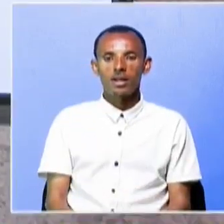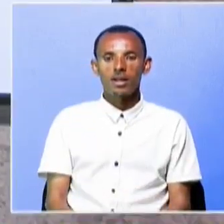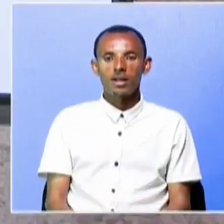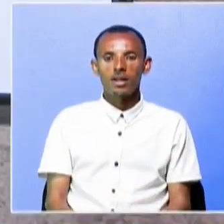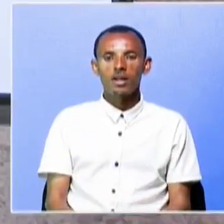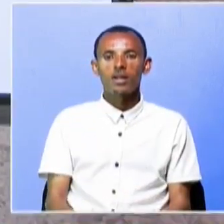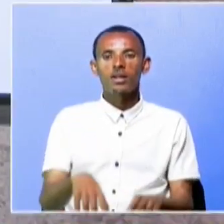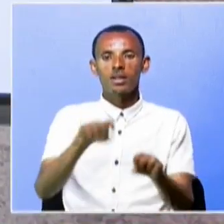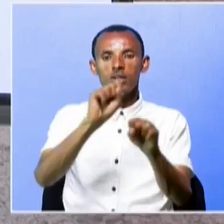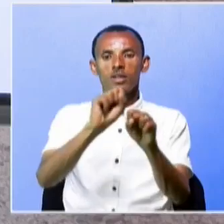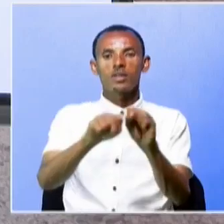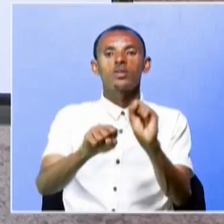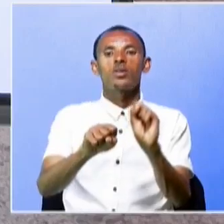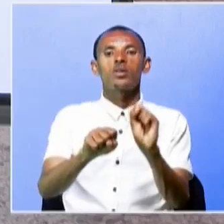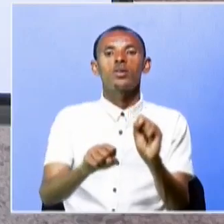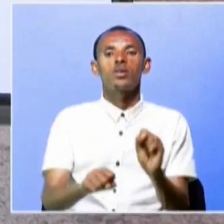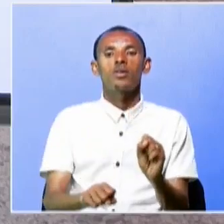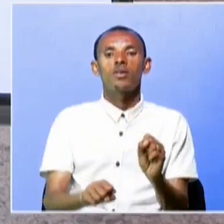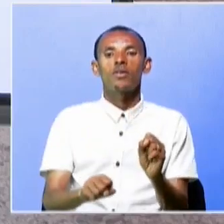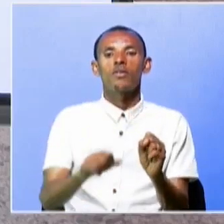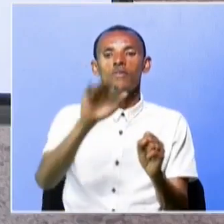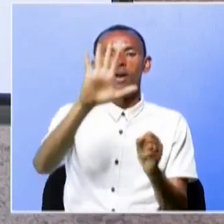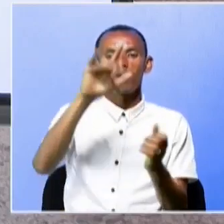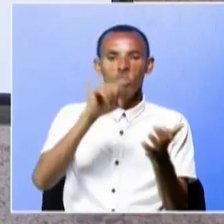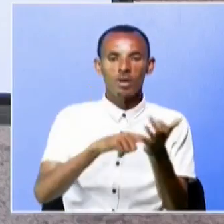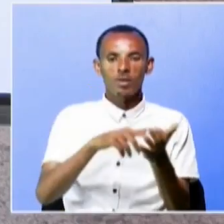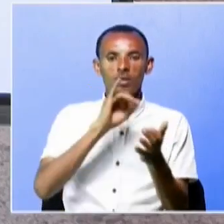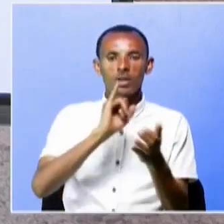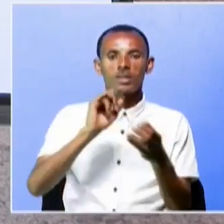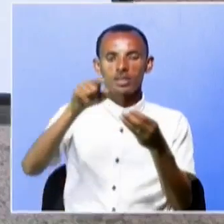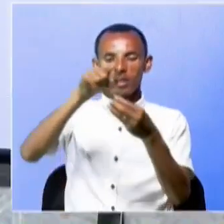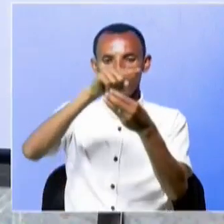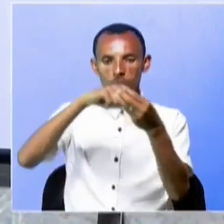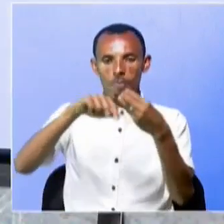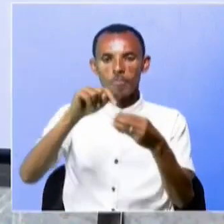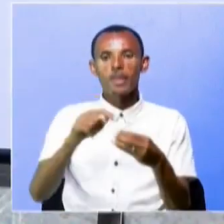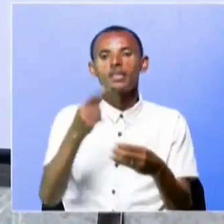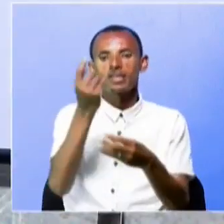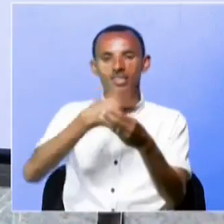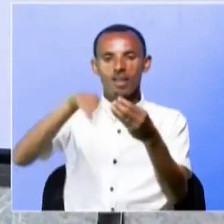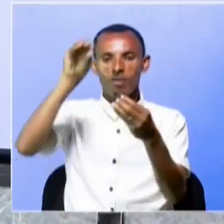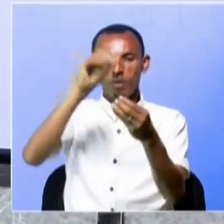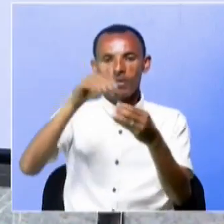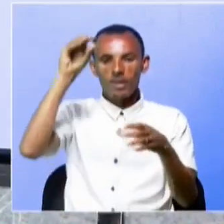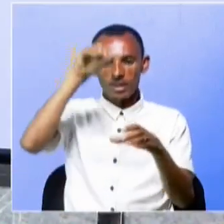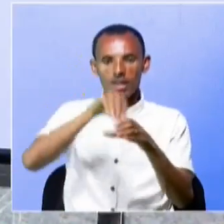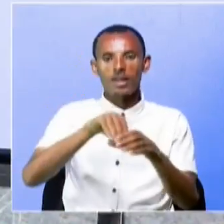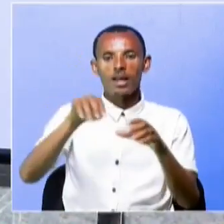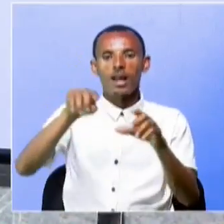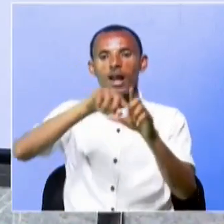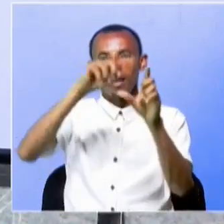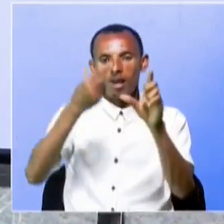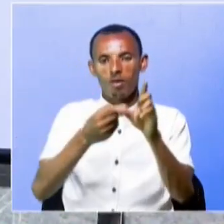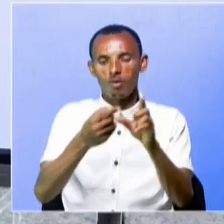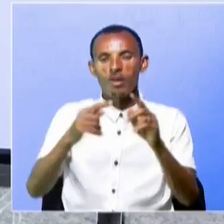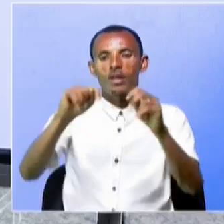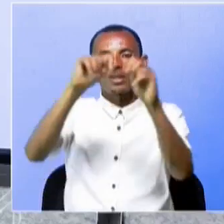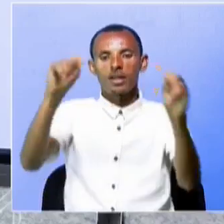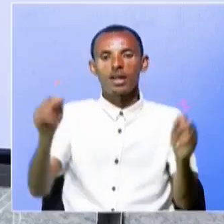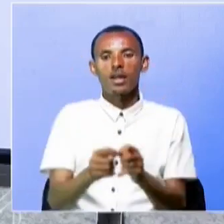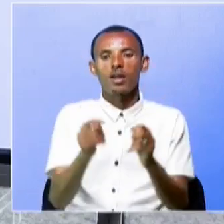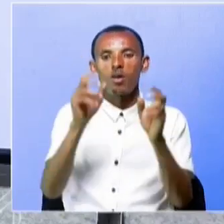okay? So 5.1 is about the sum of the interior angle of a triangle,